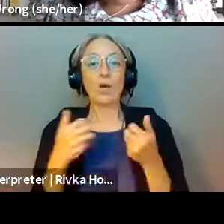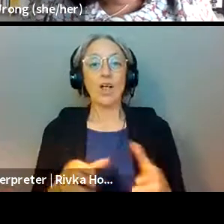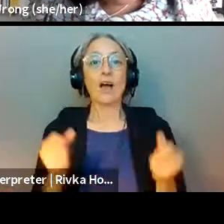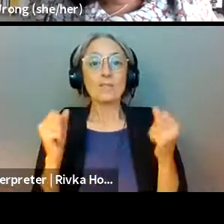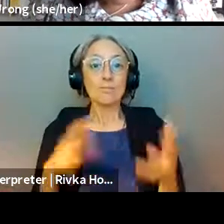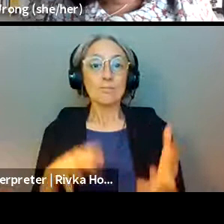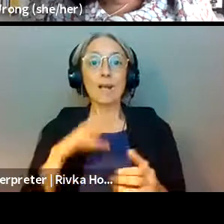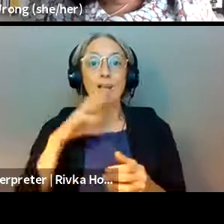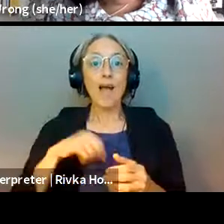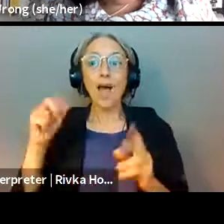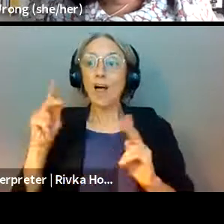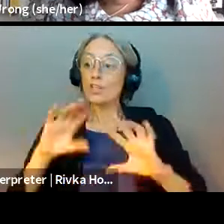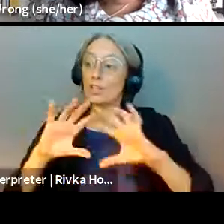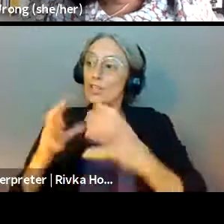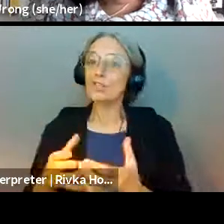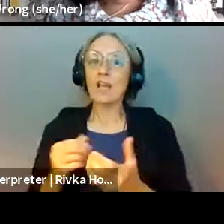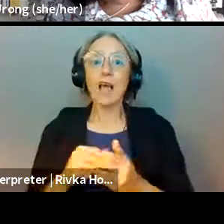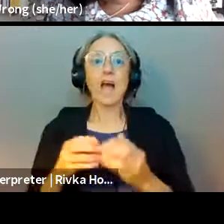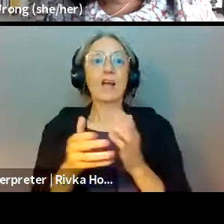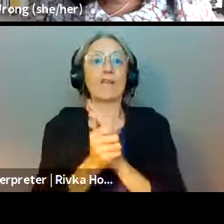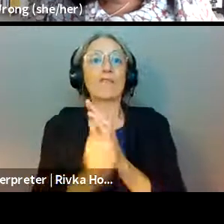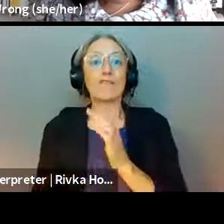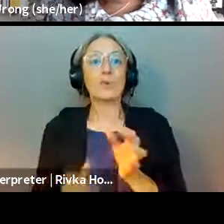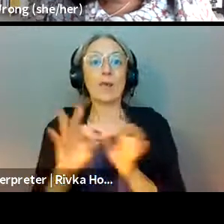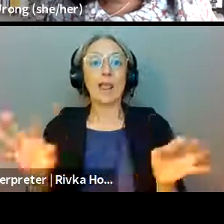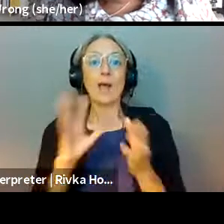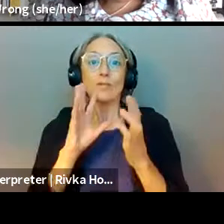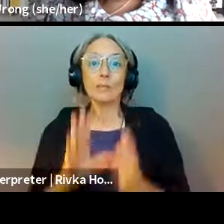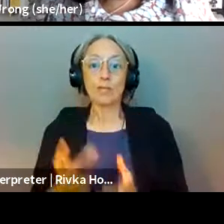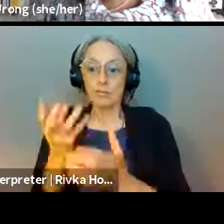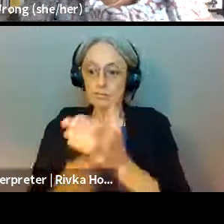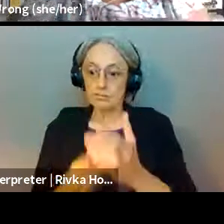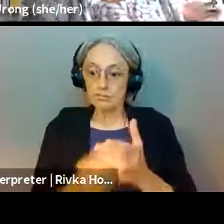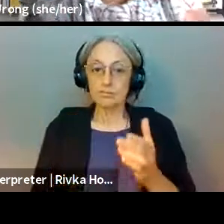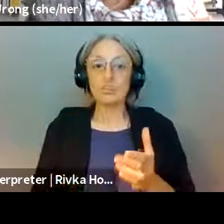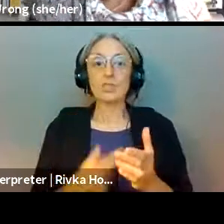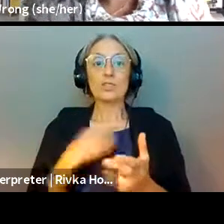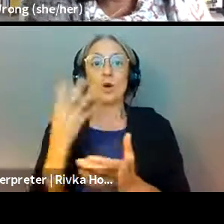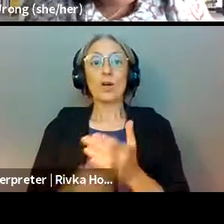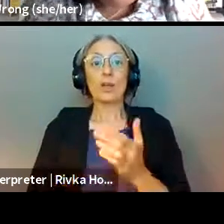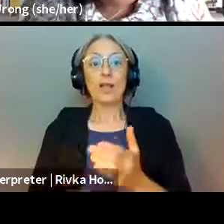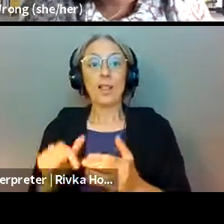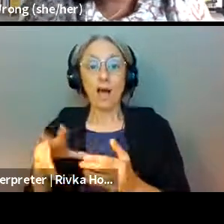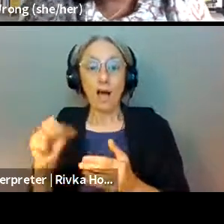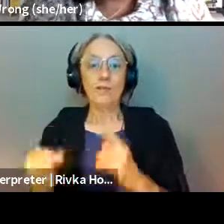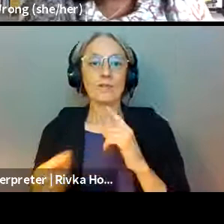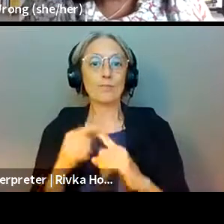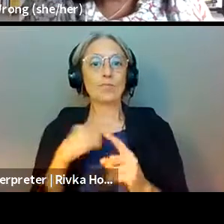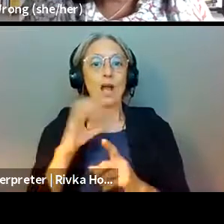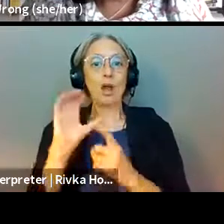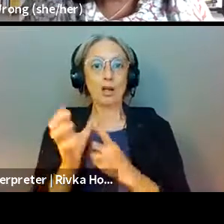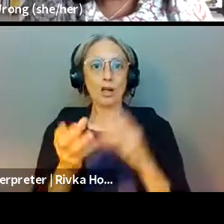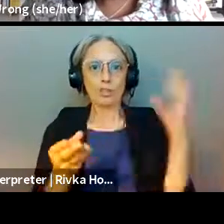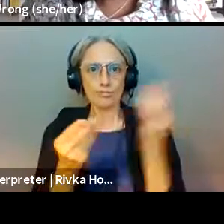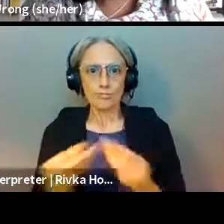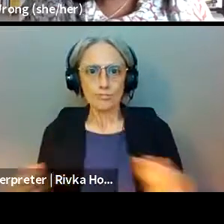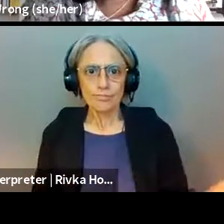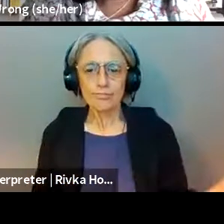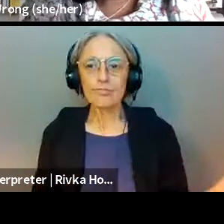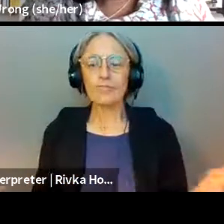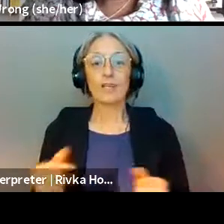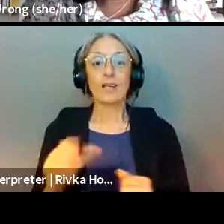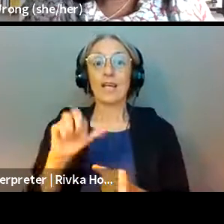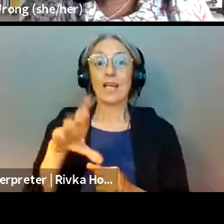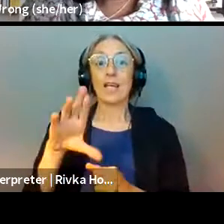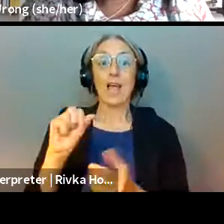language speakers, so this not only took our lives, but took more of our culture. You know, we were never given our CARES funds or other government